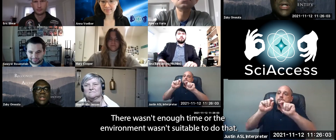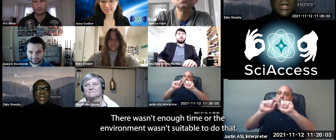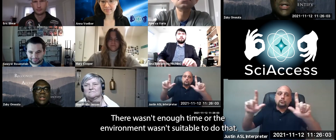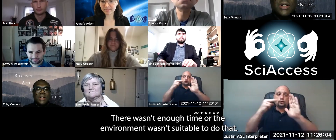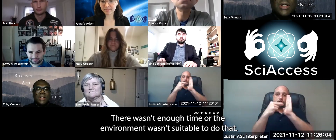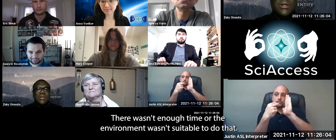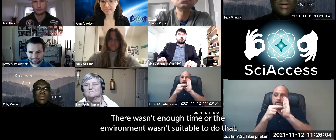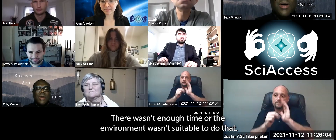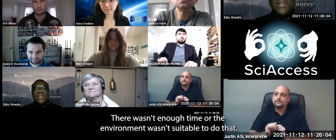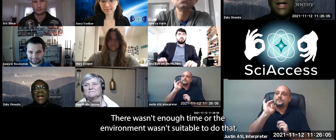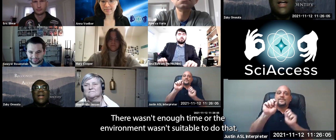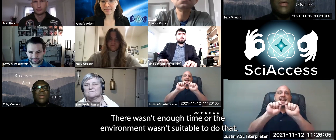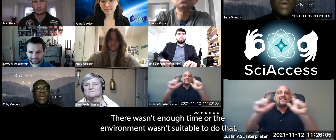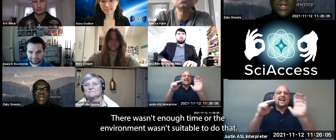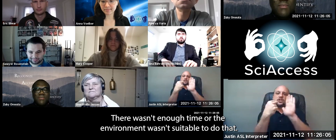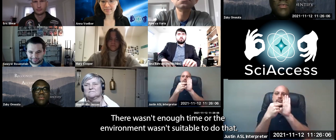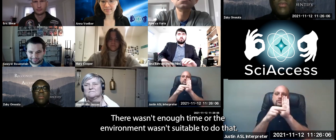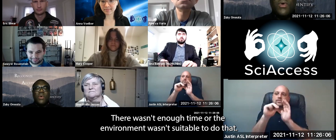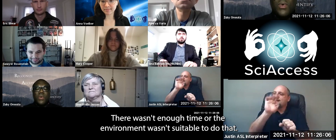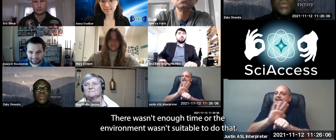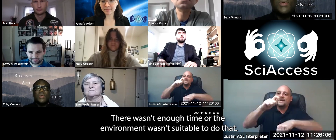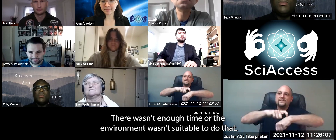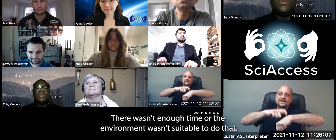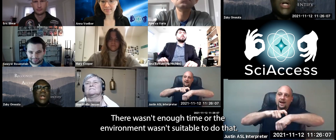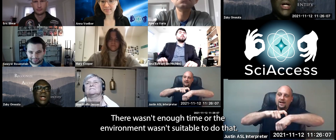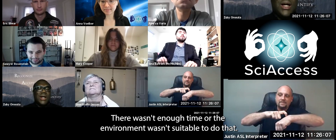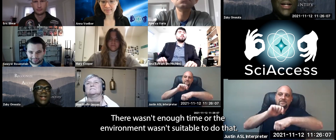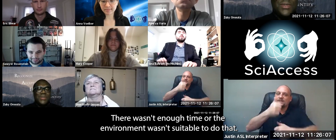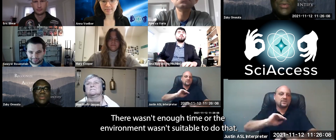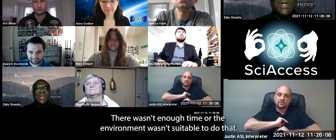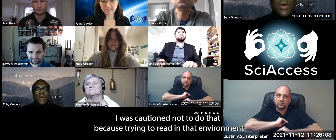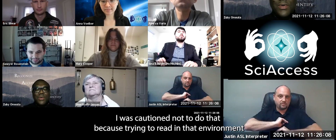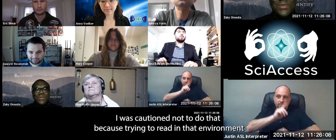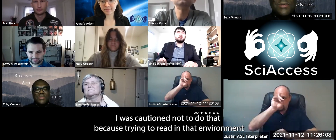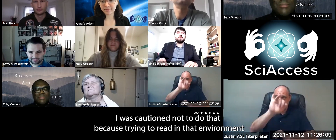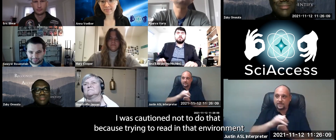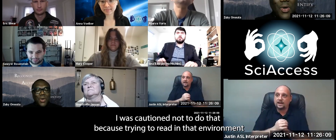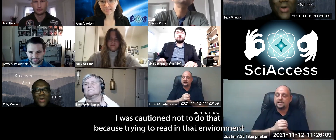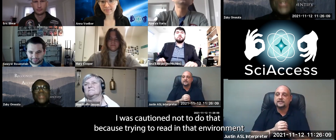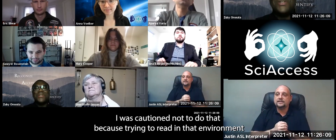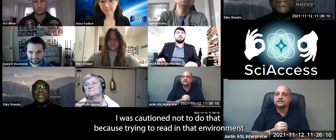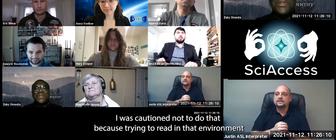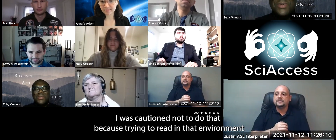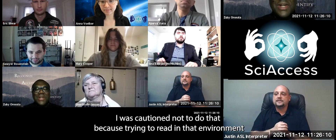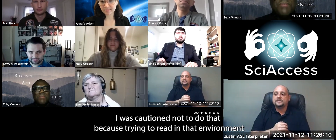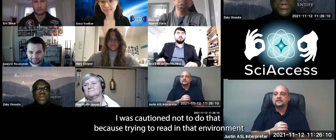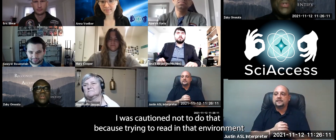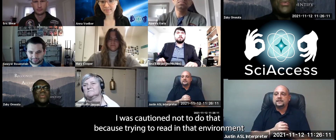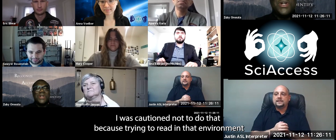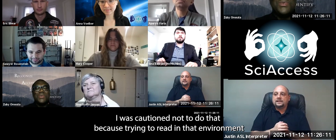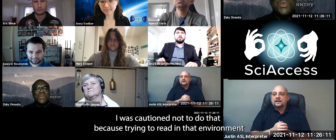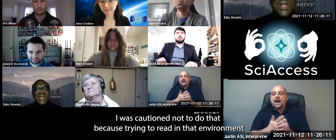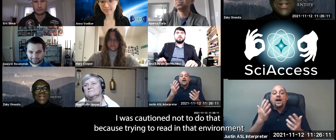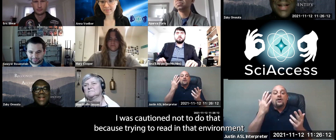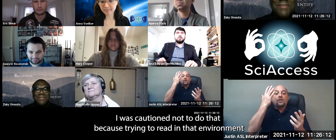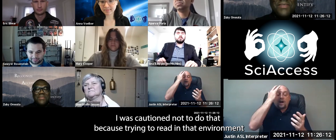wasn't enough time, or the environment wasn't suitable to do that. I was cautioned not to do that because trying